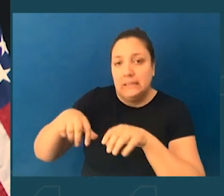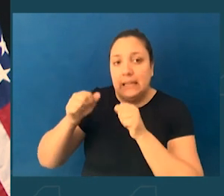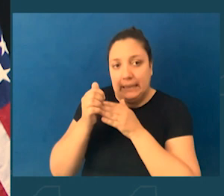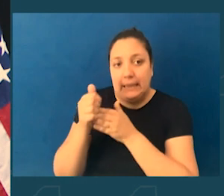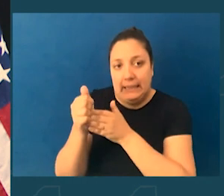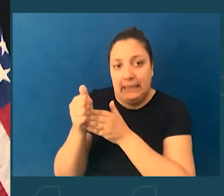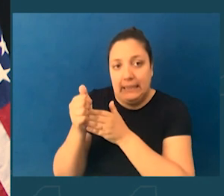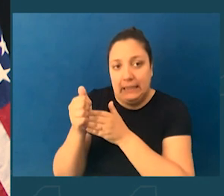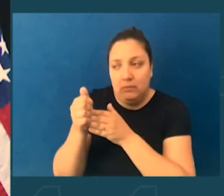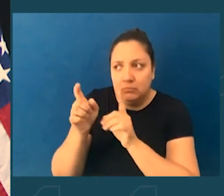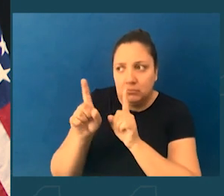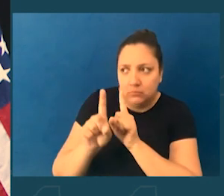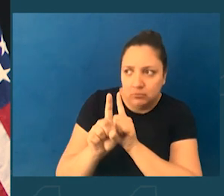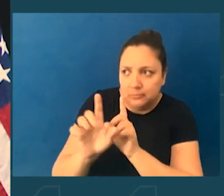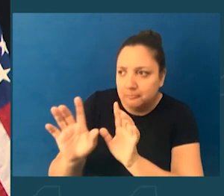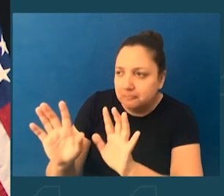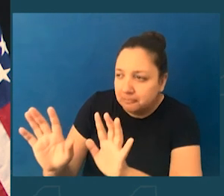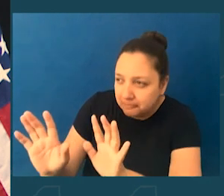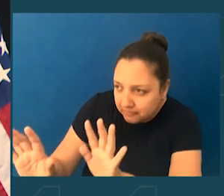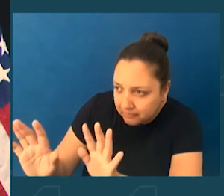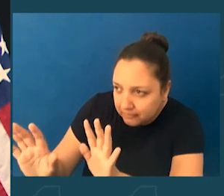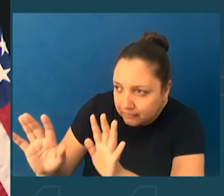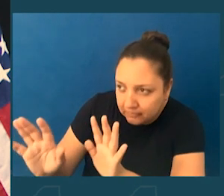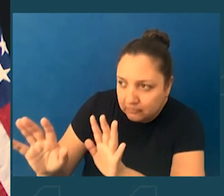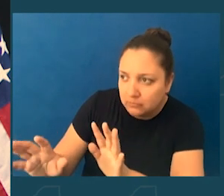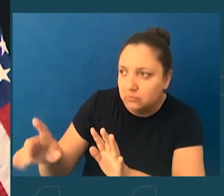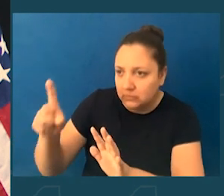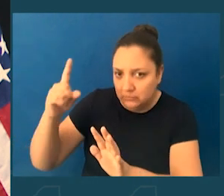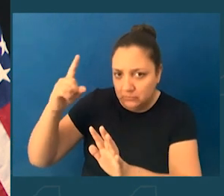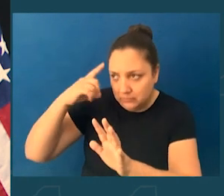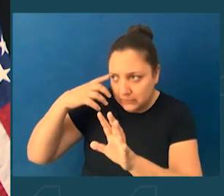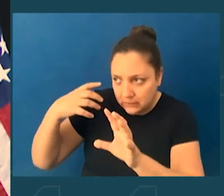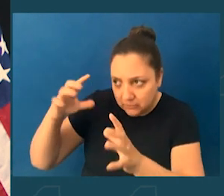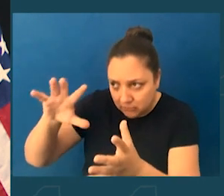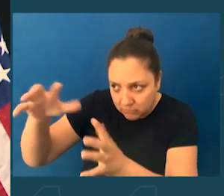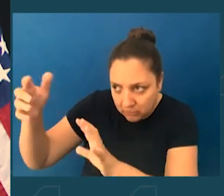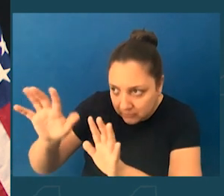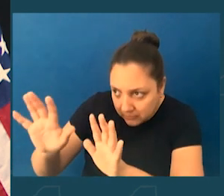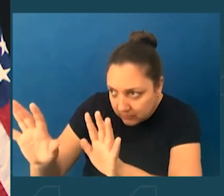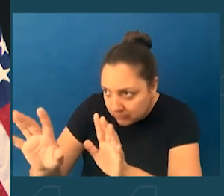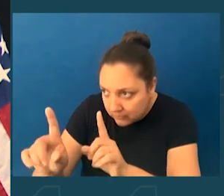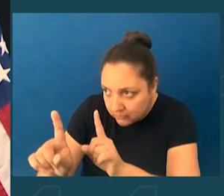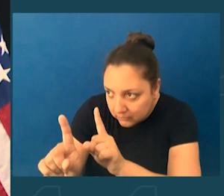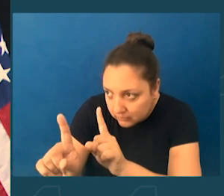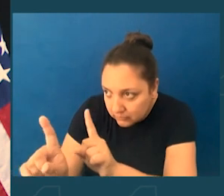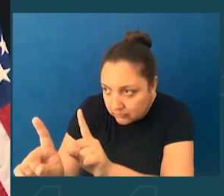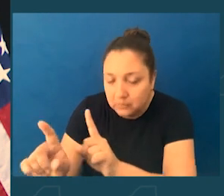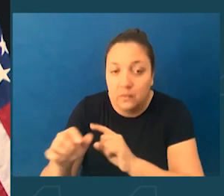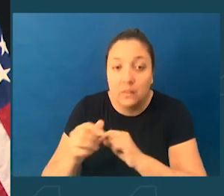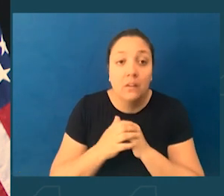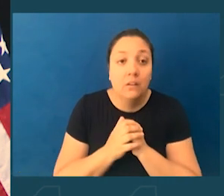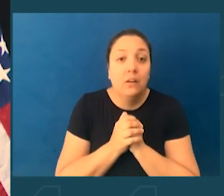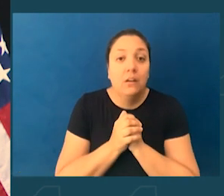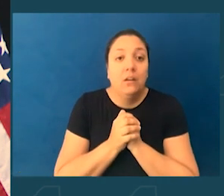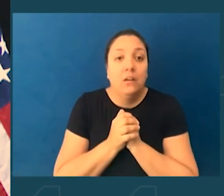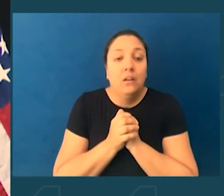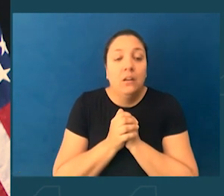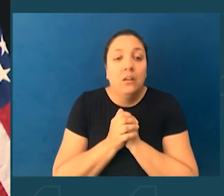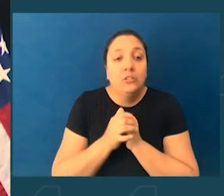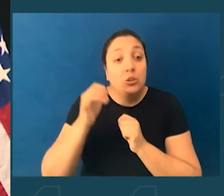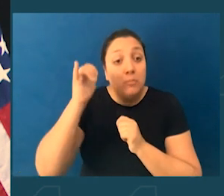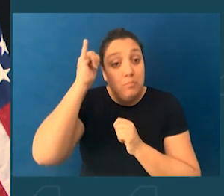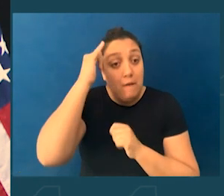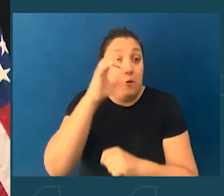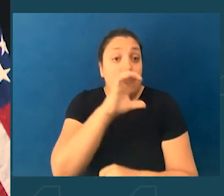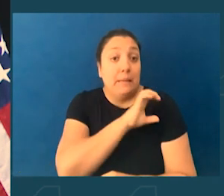health issues. Through the Buffalo Police Behavioral Health Team, we